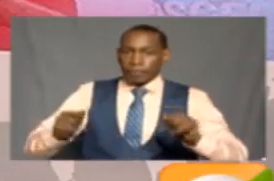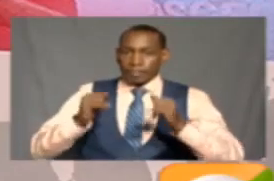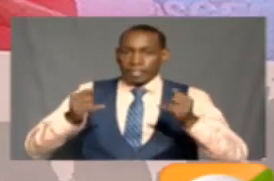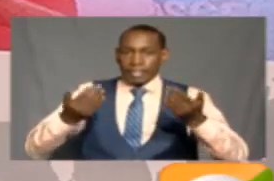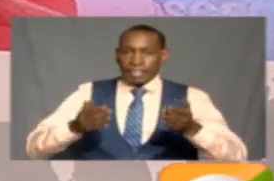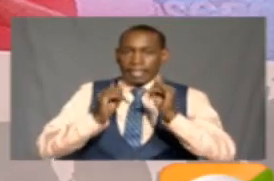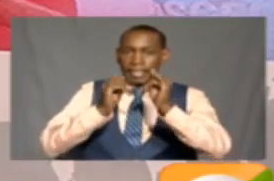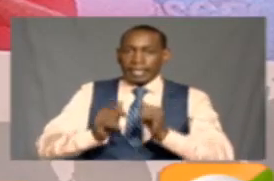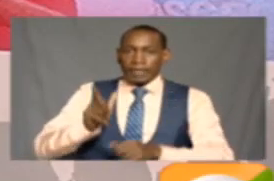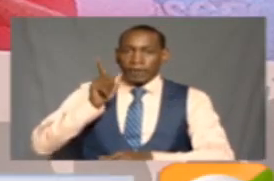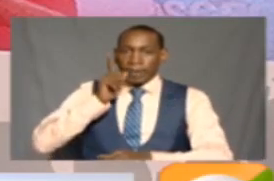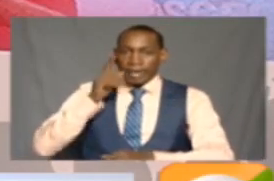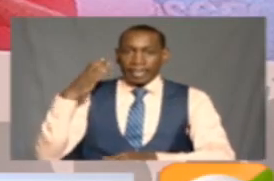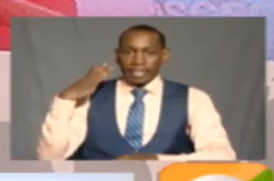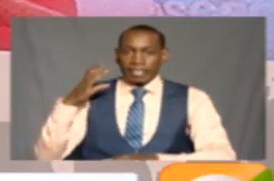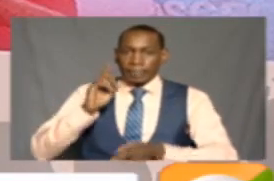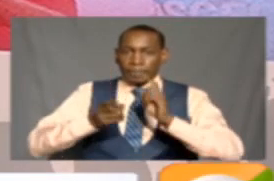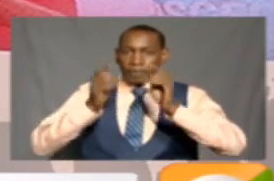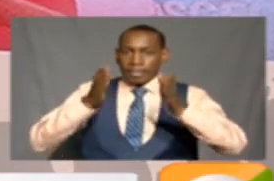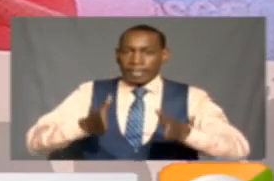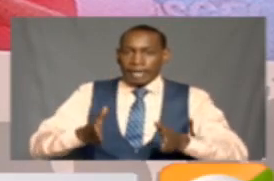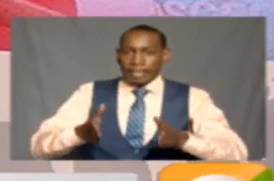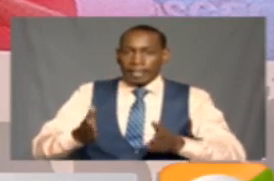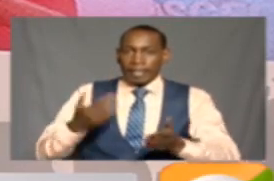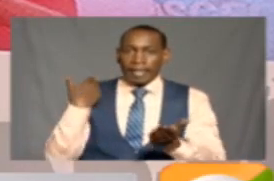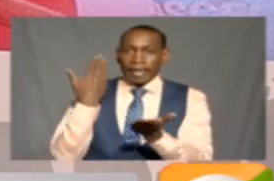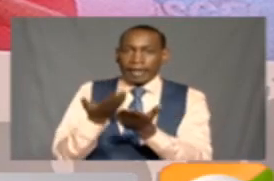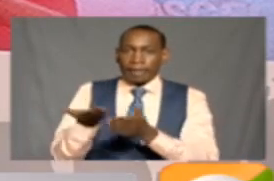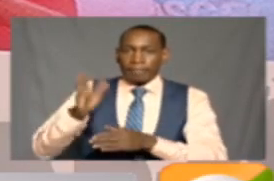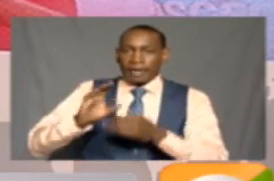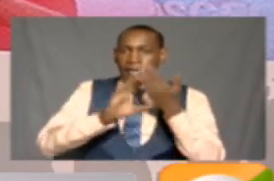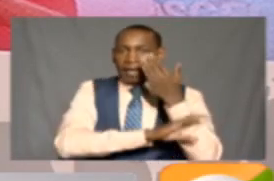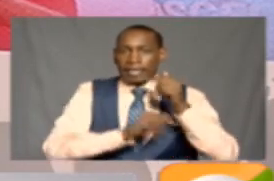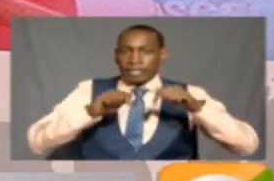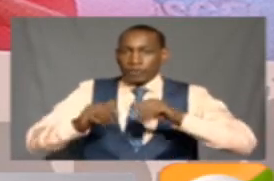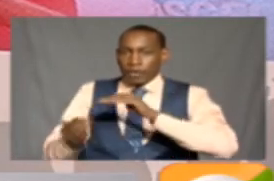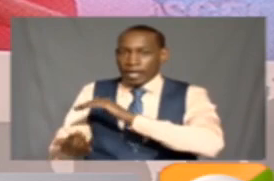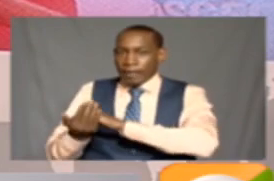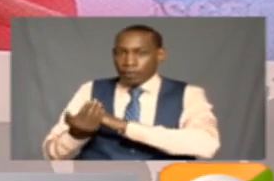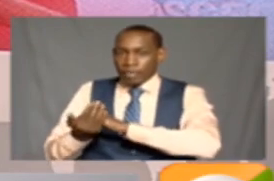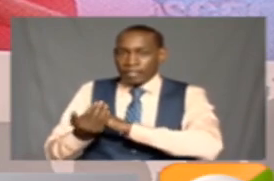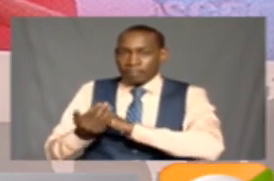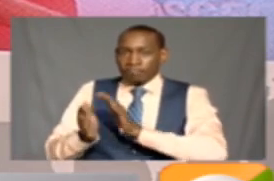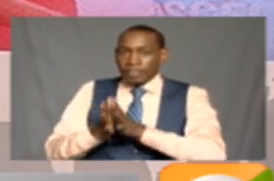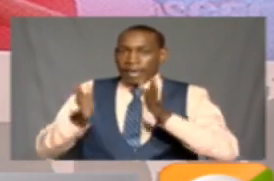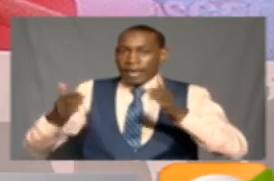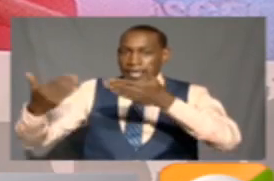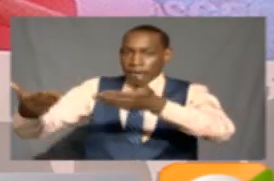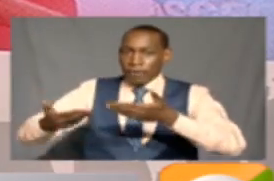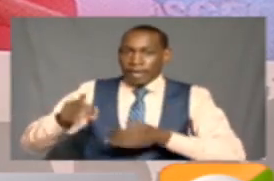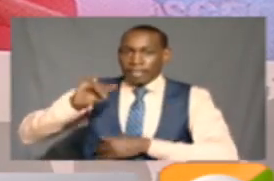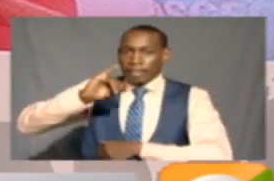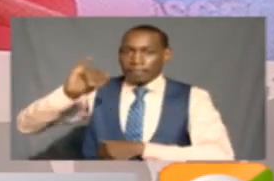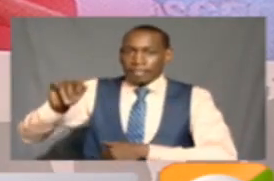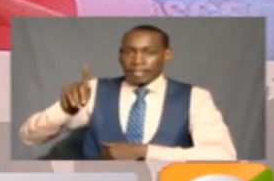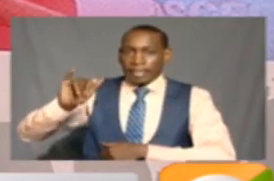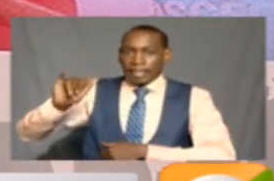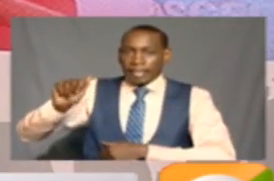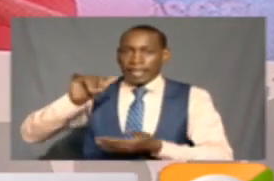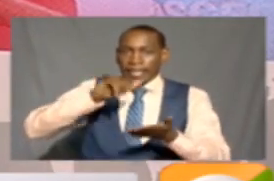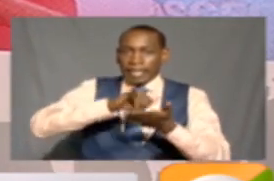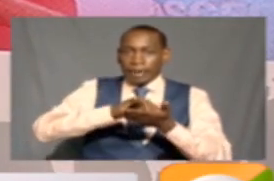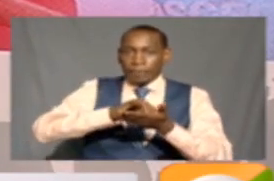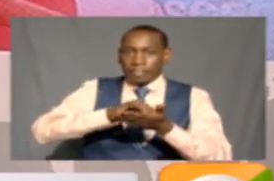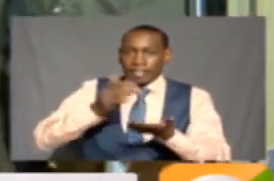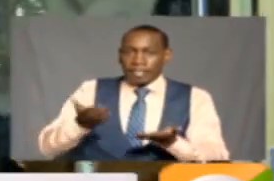Newly crowned London Marathon champion Brigid Kosgei arrived back in the country today morning to a high-level welcome at the Jomo Kenyatta International Airport.